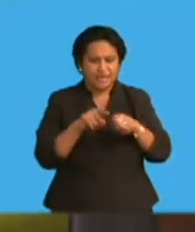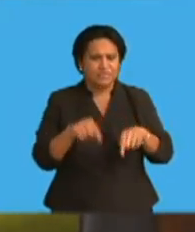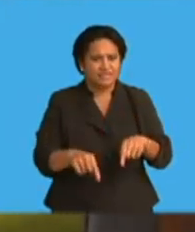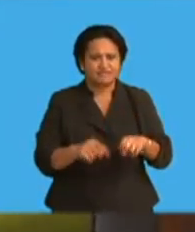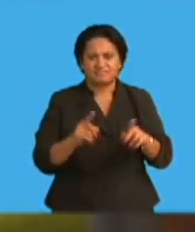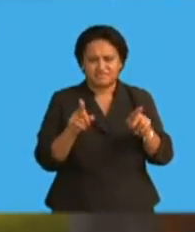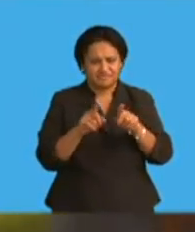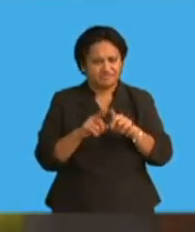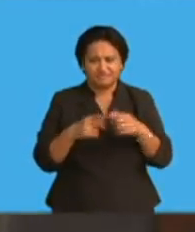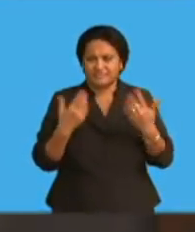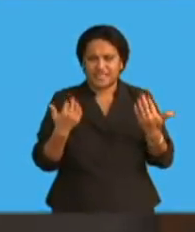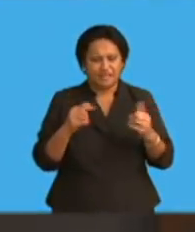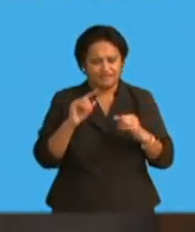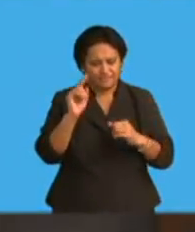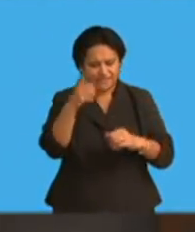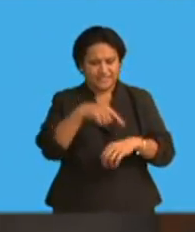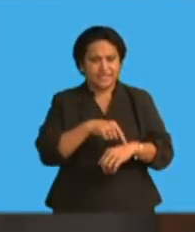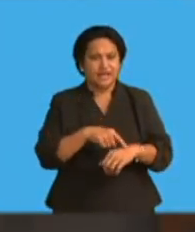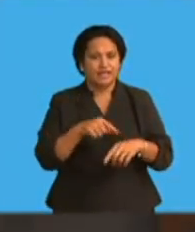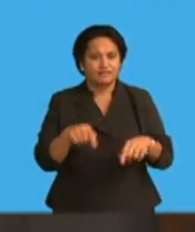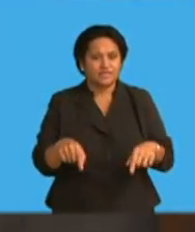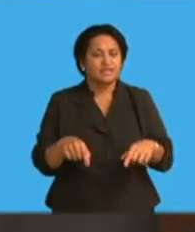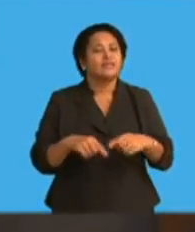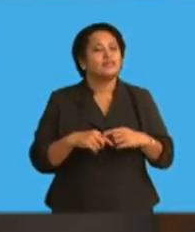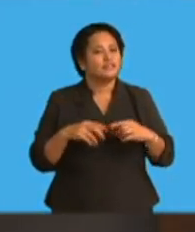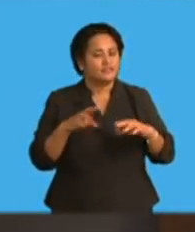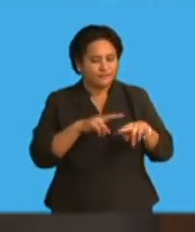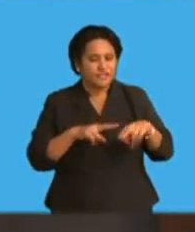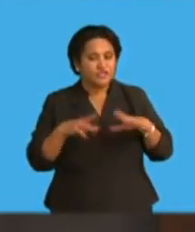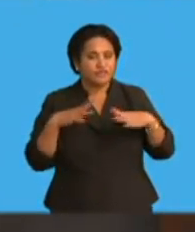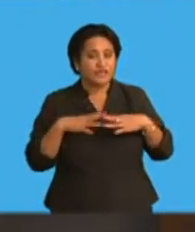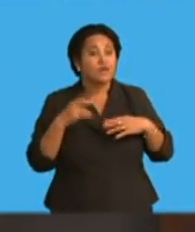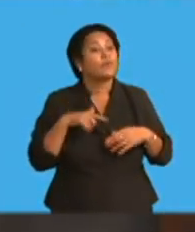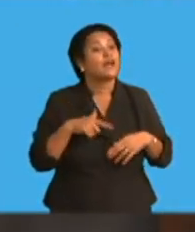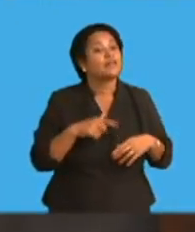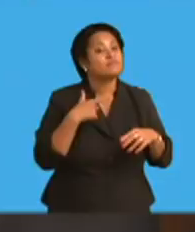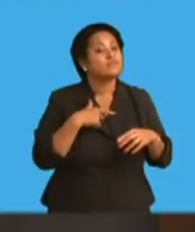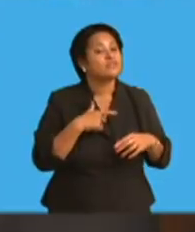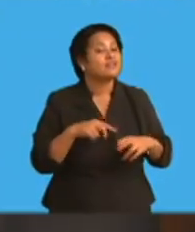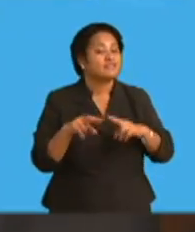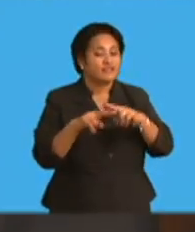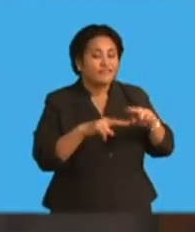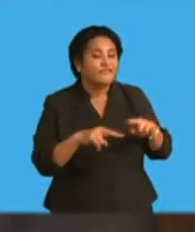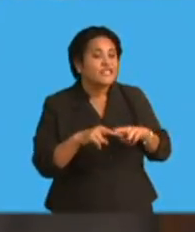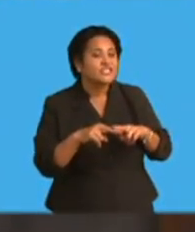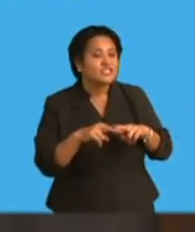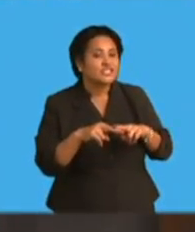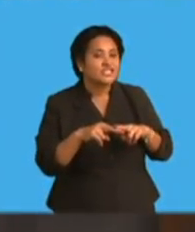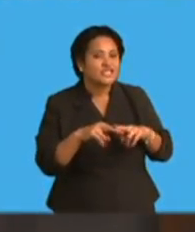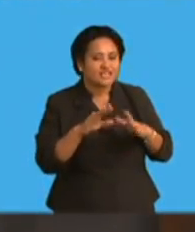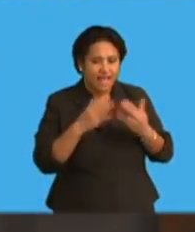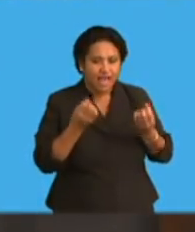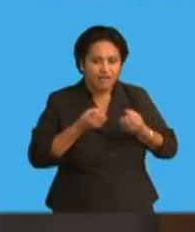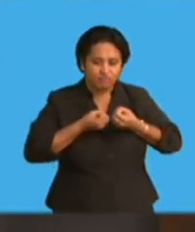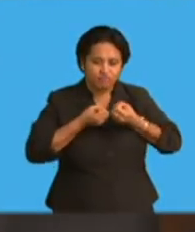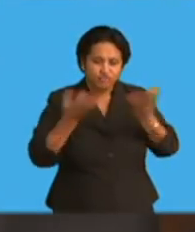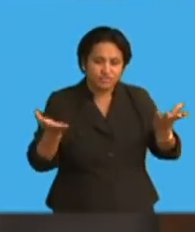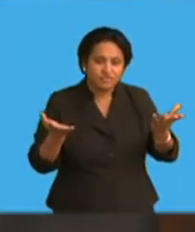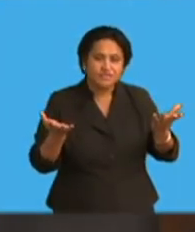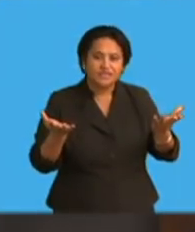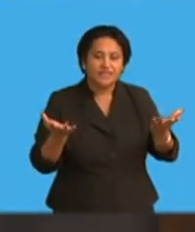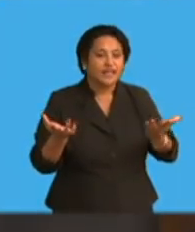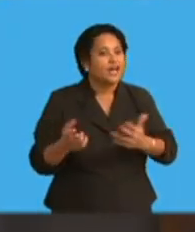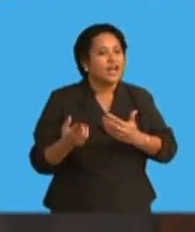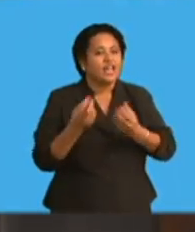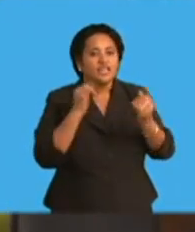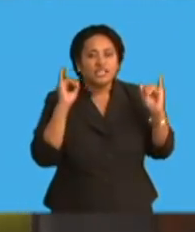why. Because today we are discussing issues and topics that were before taboo. You could not talk about